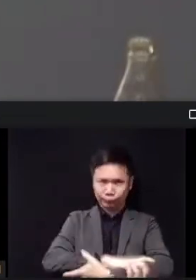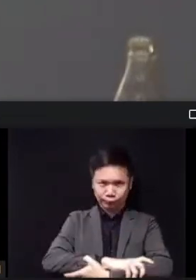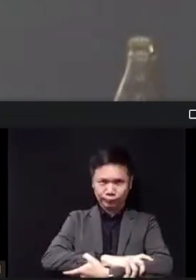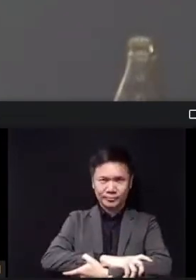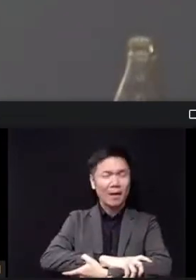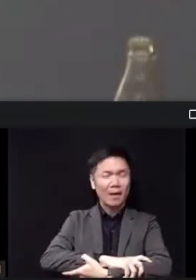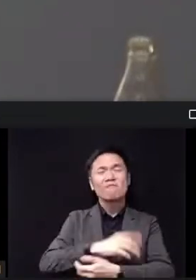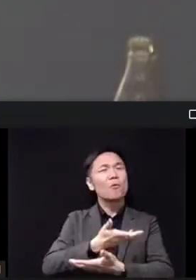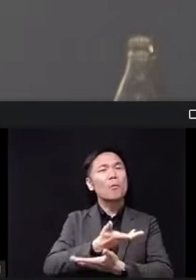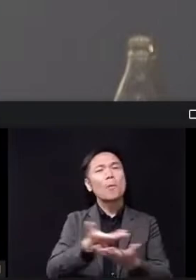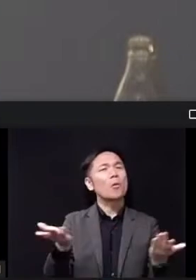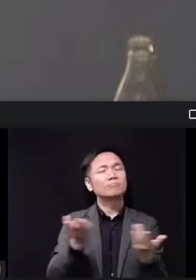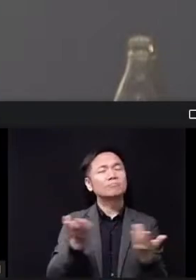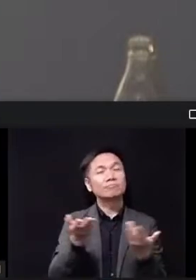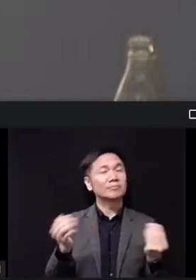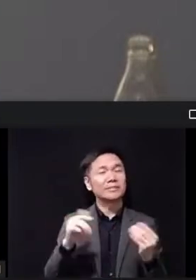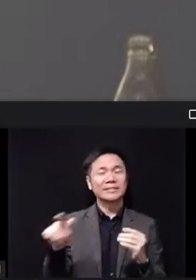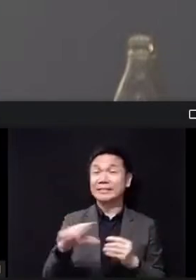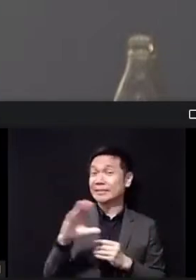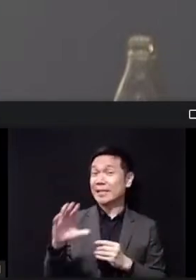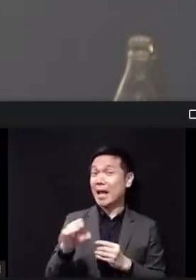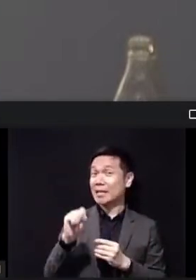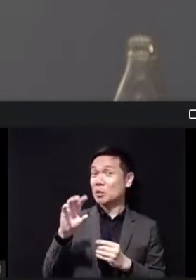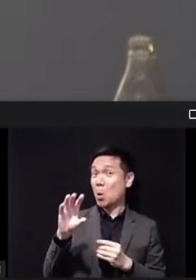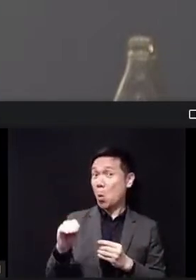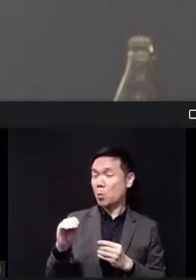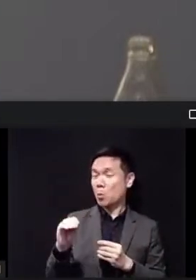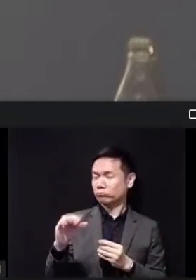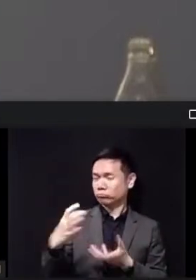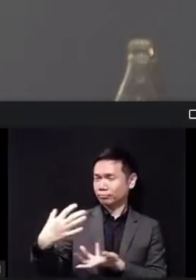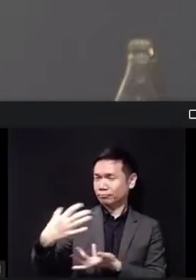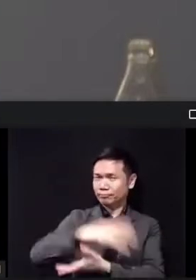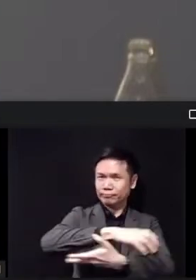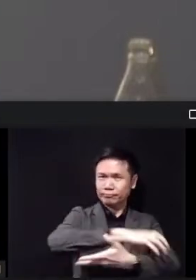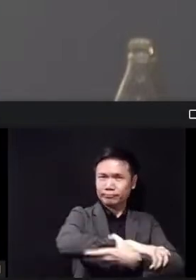partnership, including with the civil society organizations.